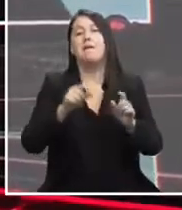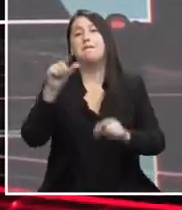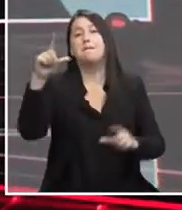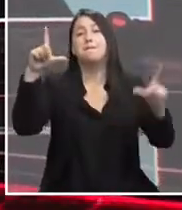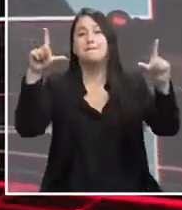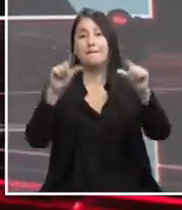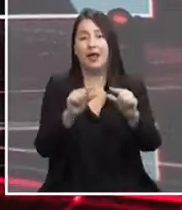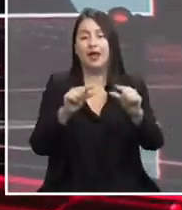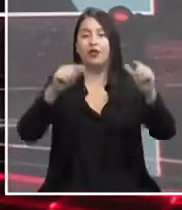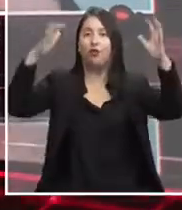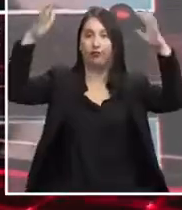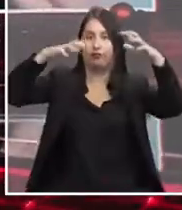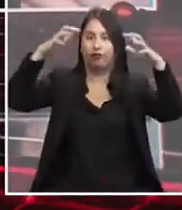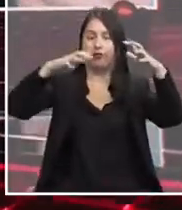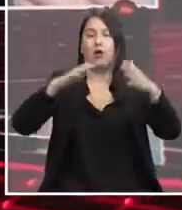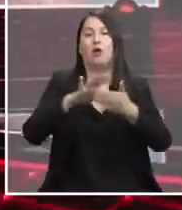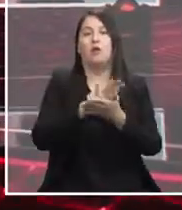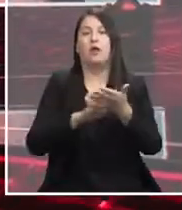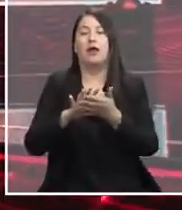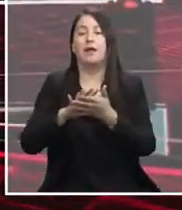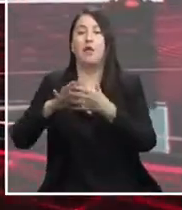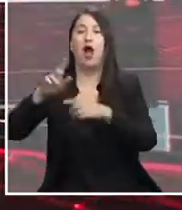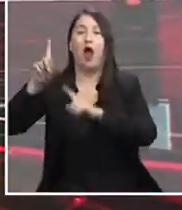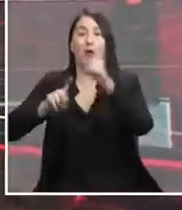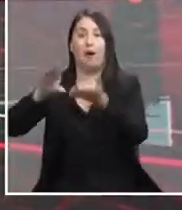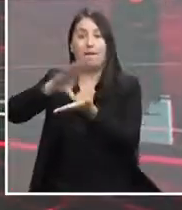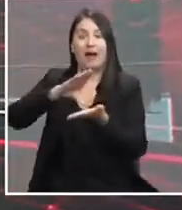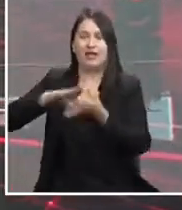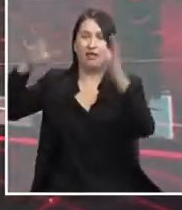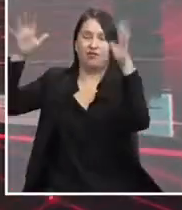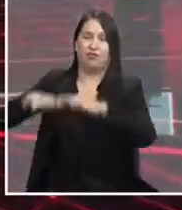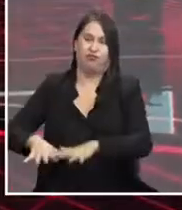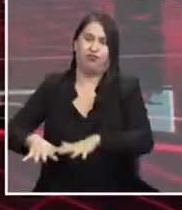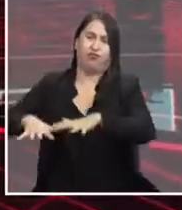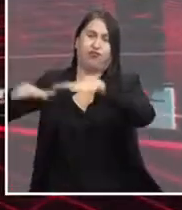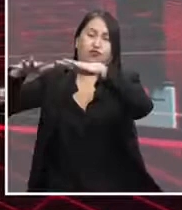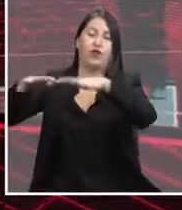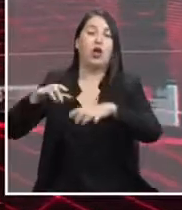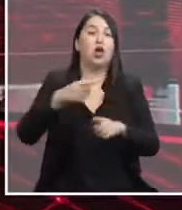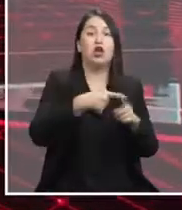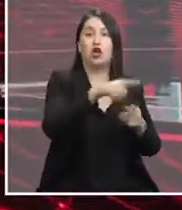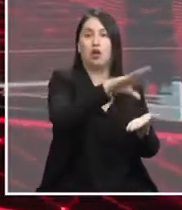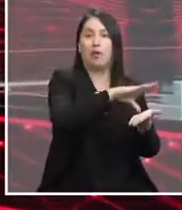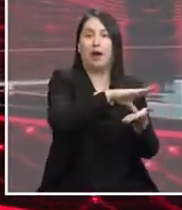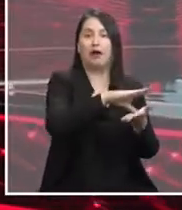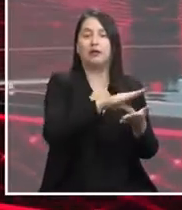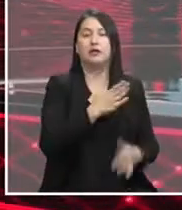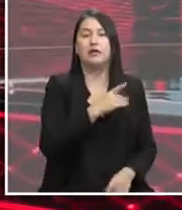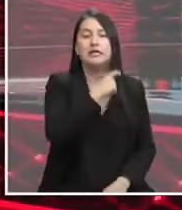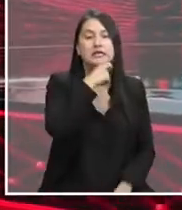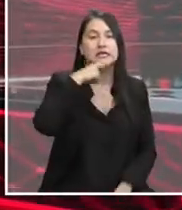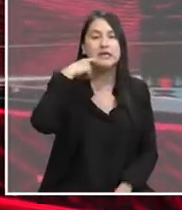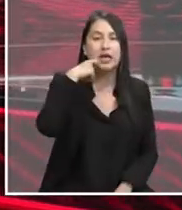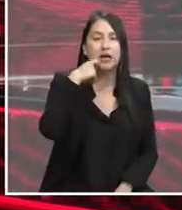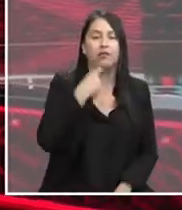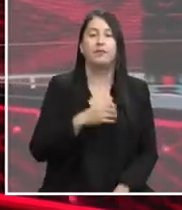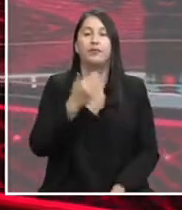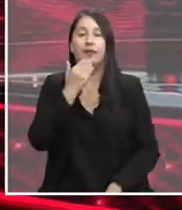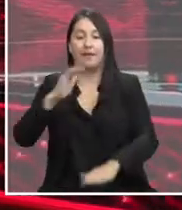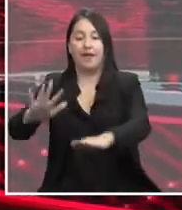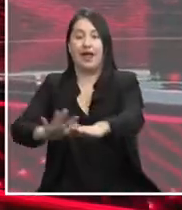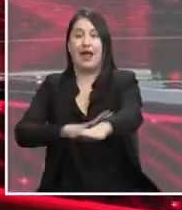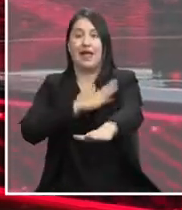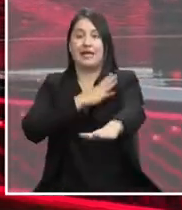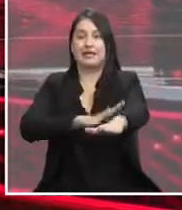others. Coastal areas will continue to experience sea level rise throughout this century. Further warming